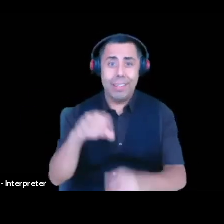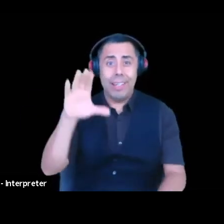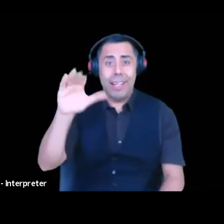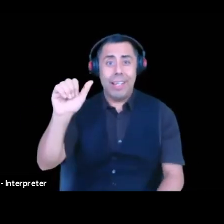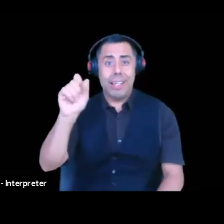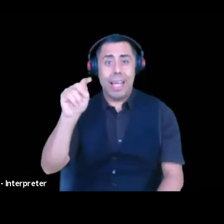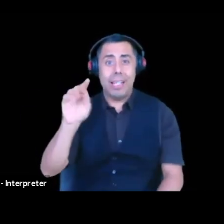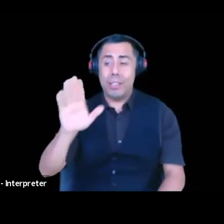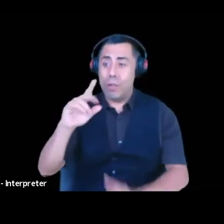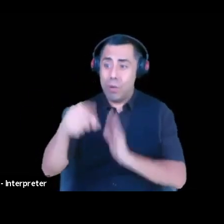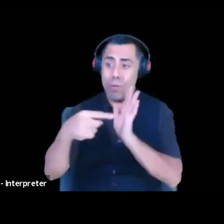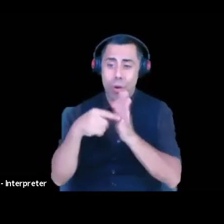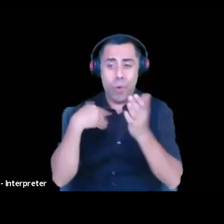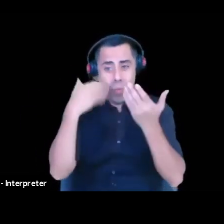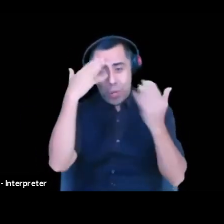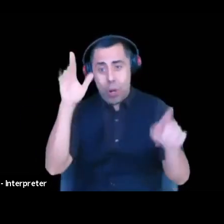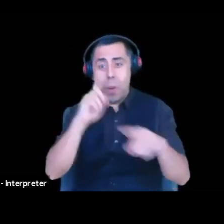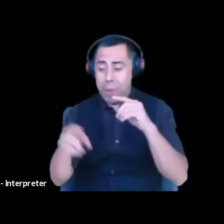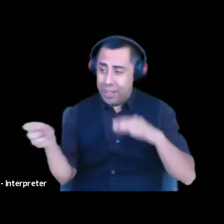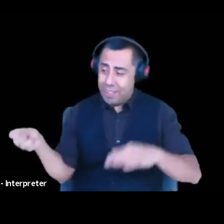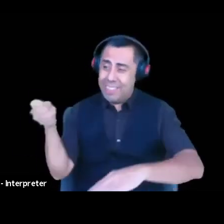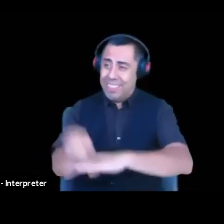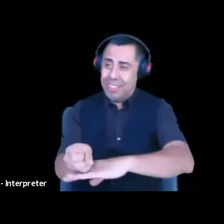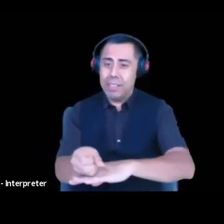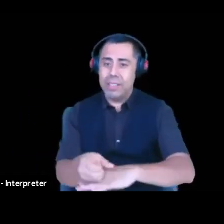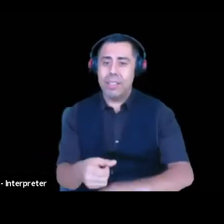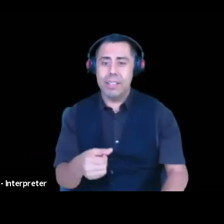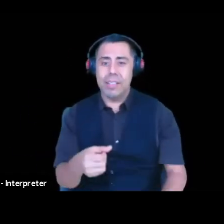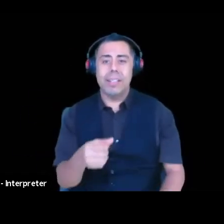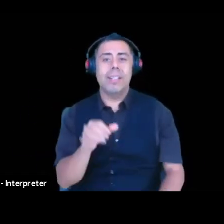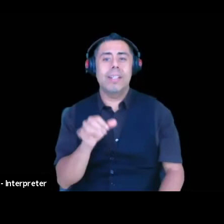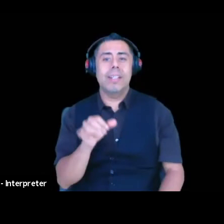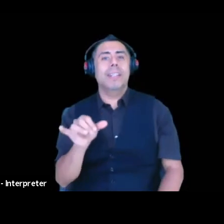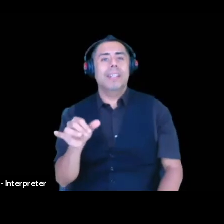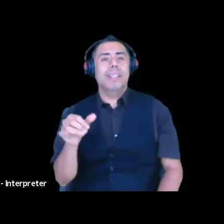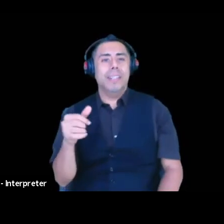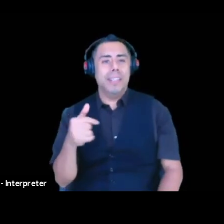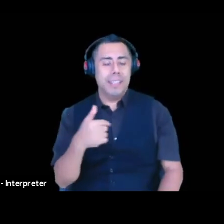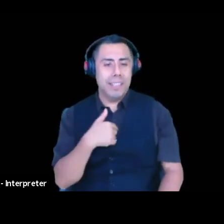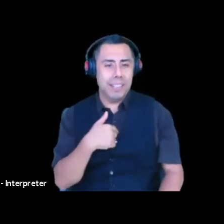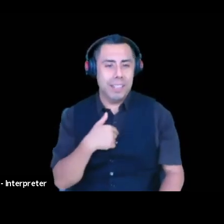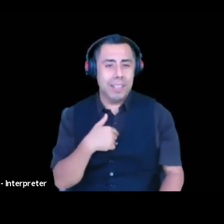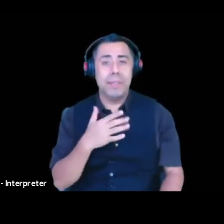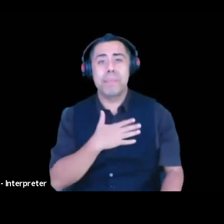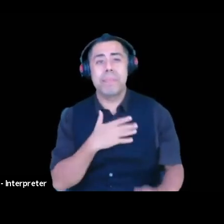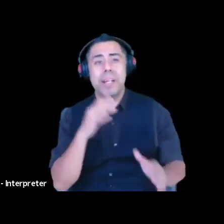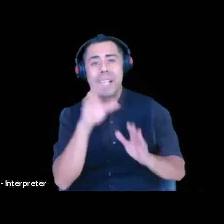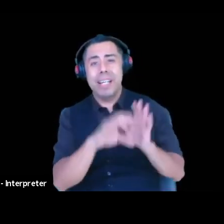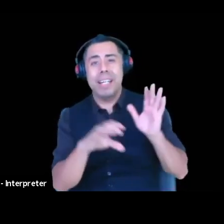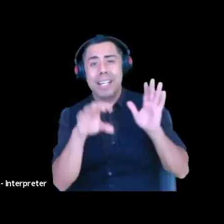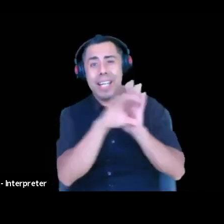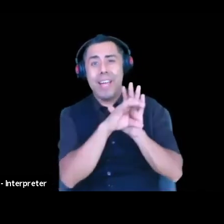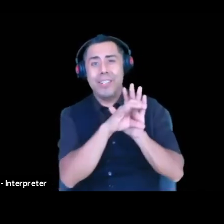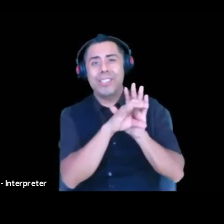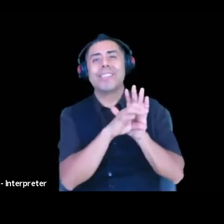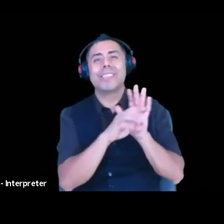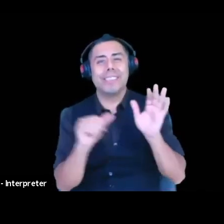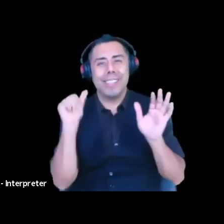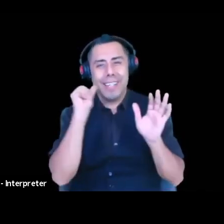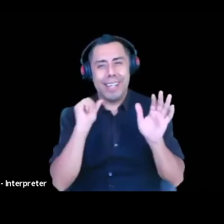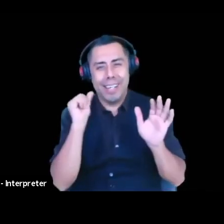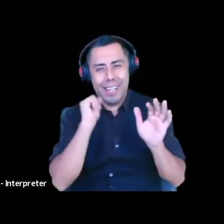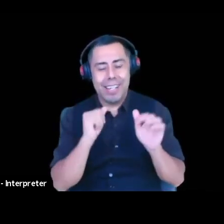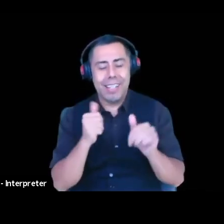yet. And I ended up being, my character was an auntie who was